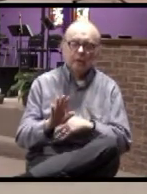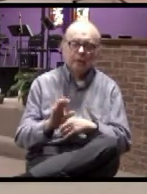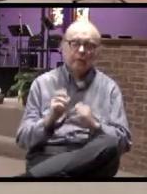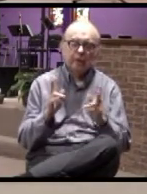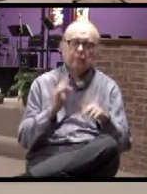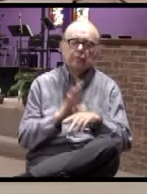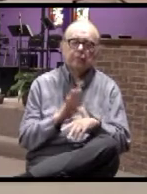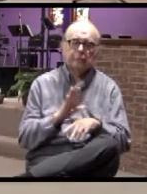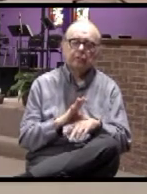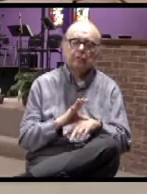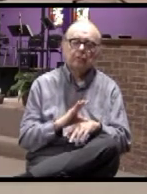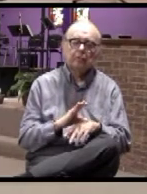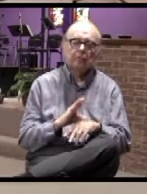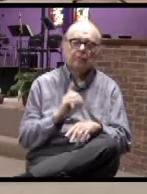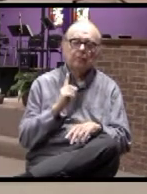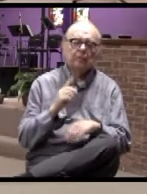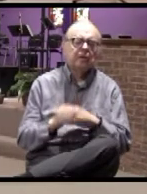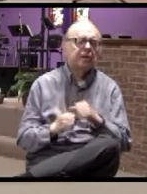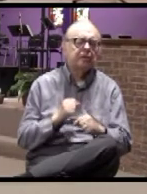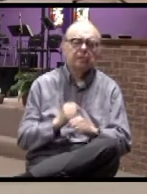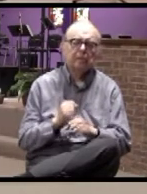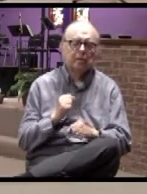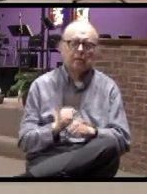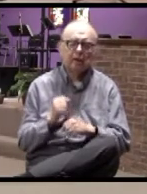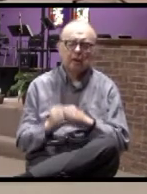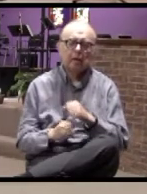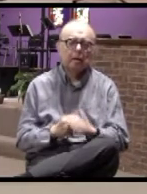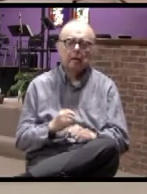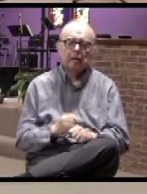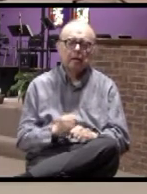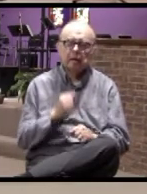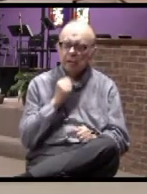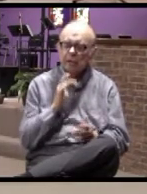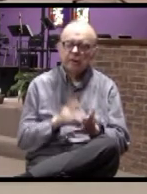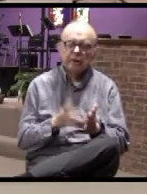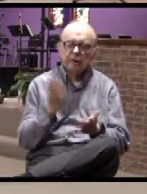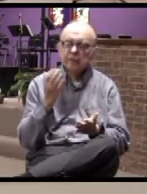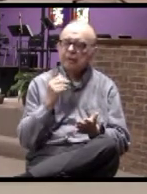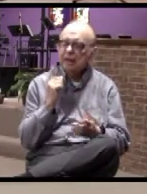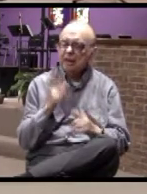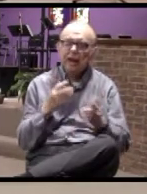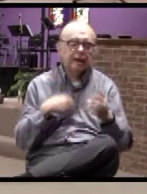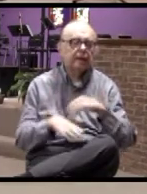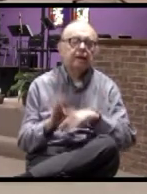lot of churches for years, and he hasn't even made it in the door.